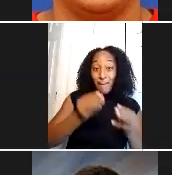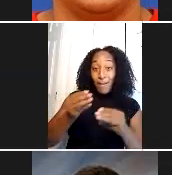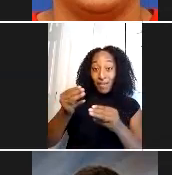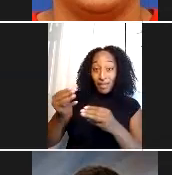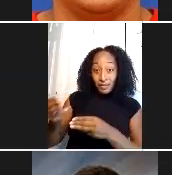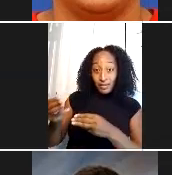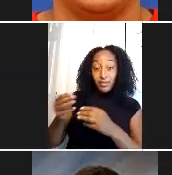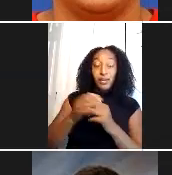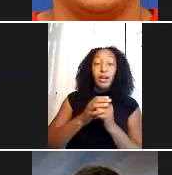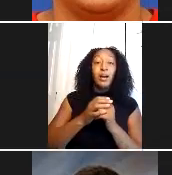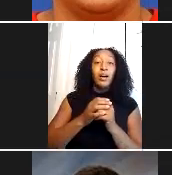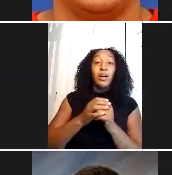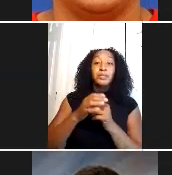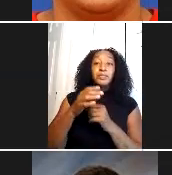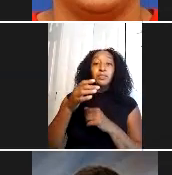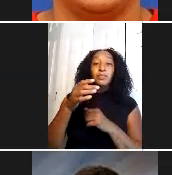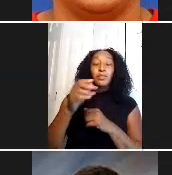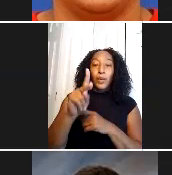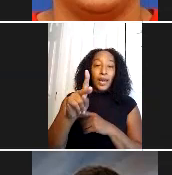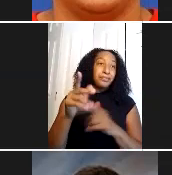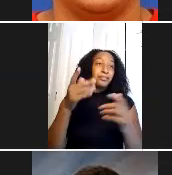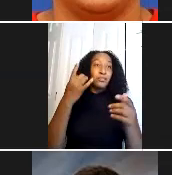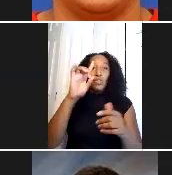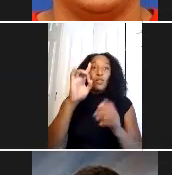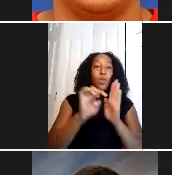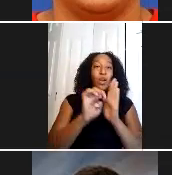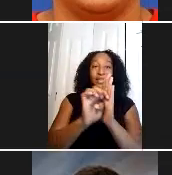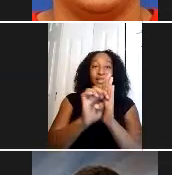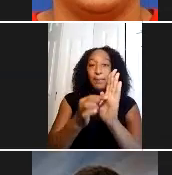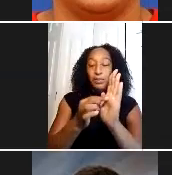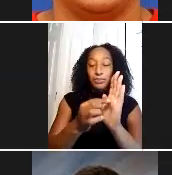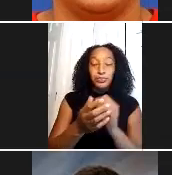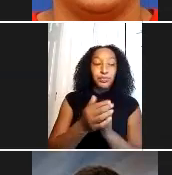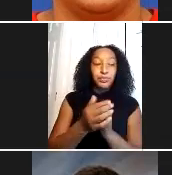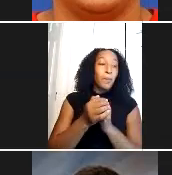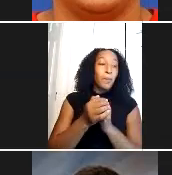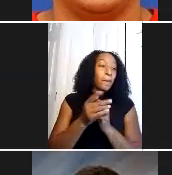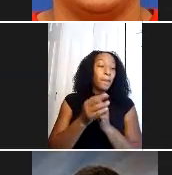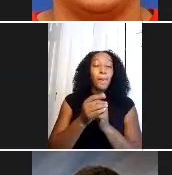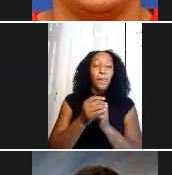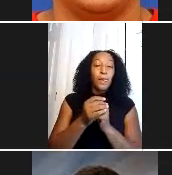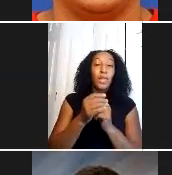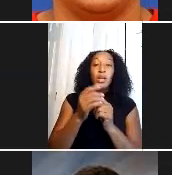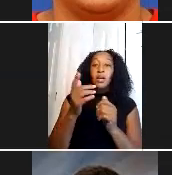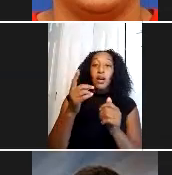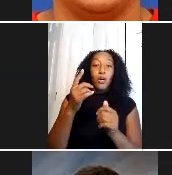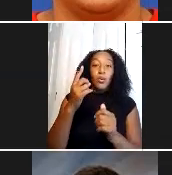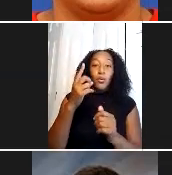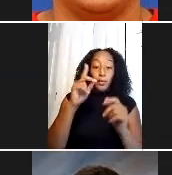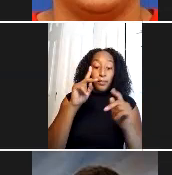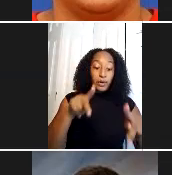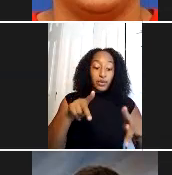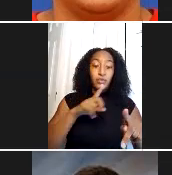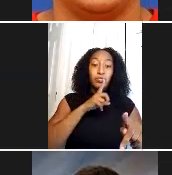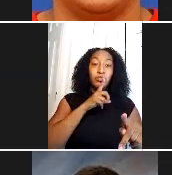someone having a burning, you burning passion and wanting to know, when